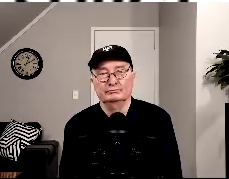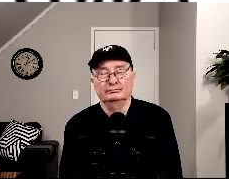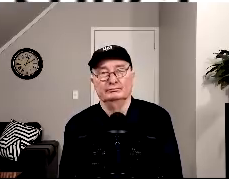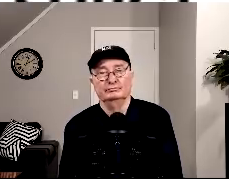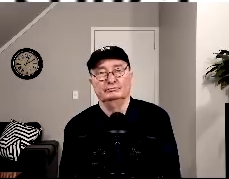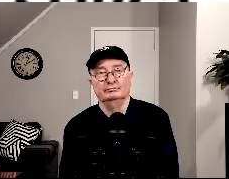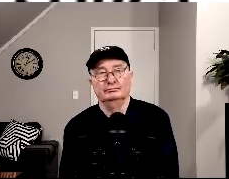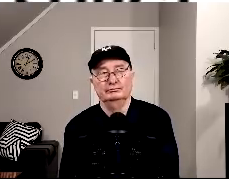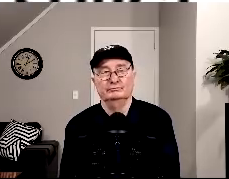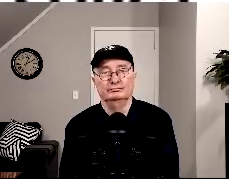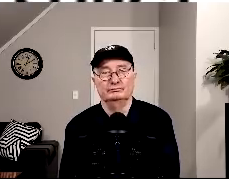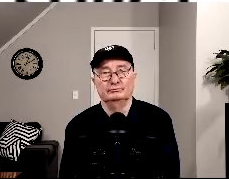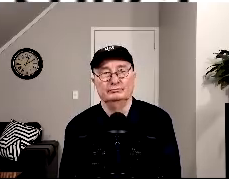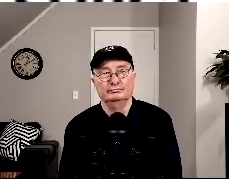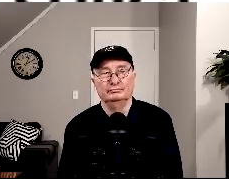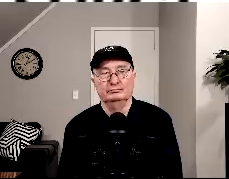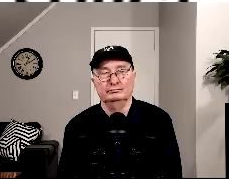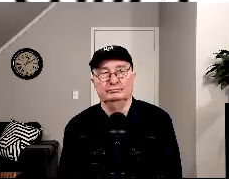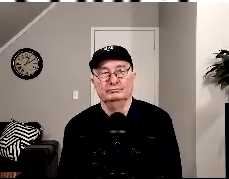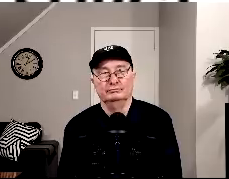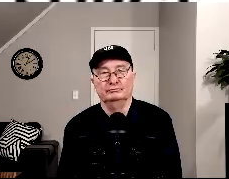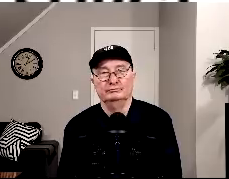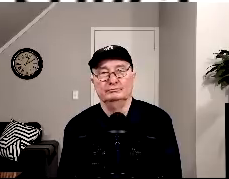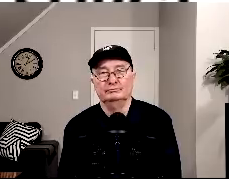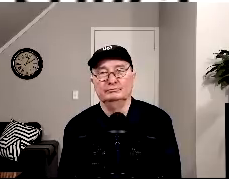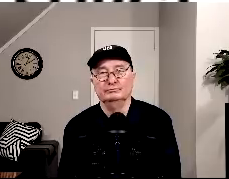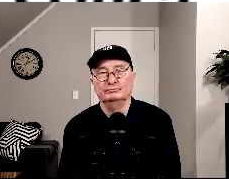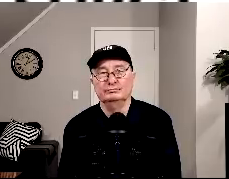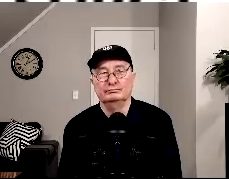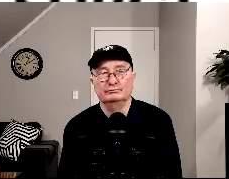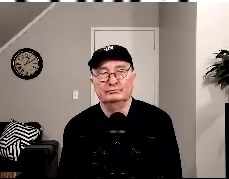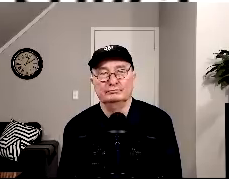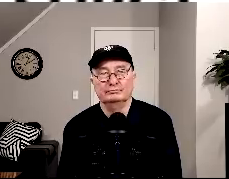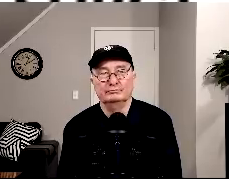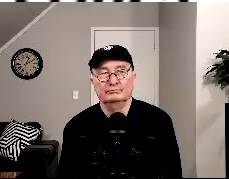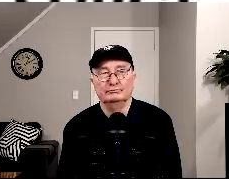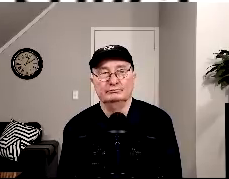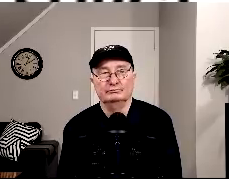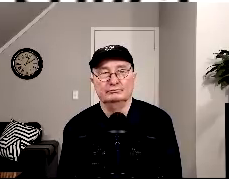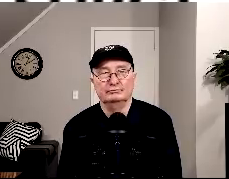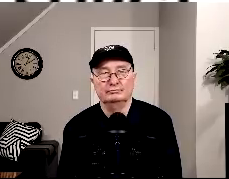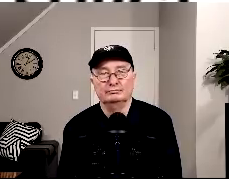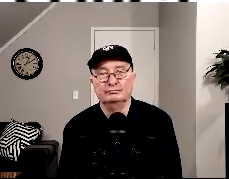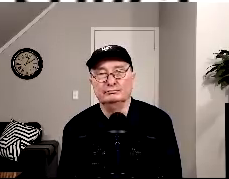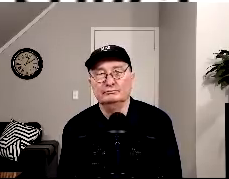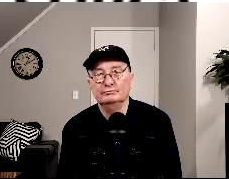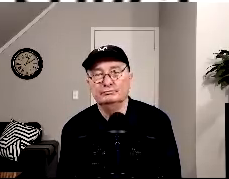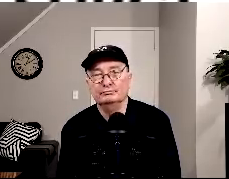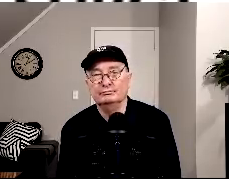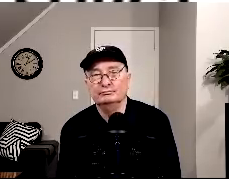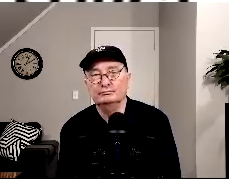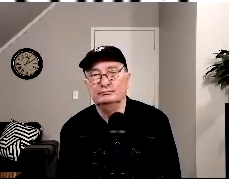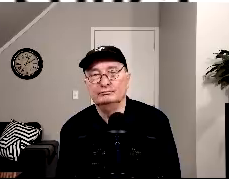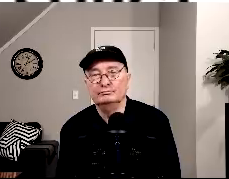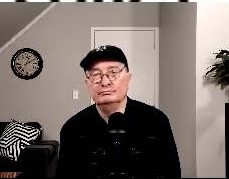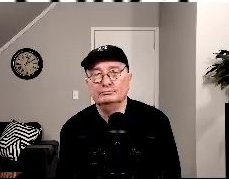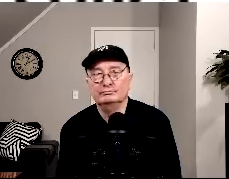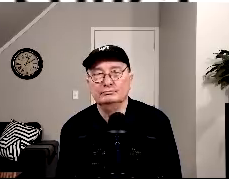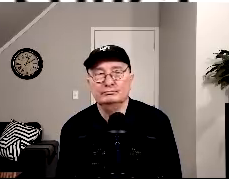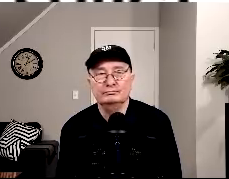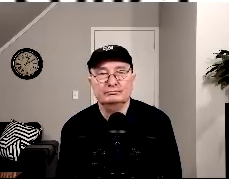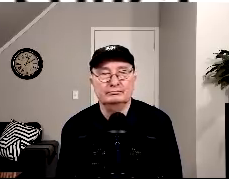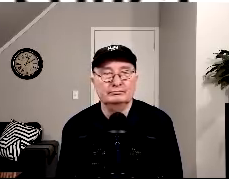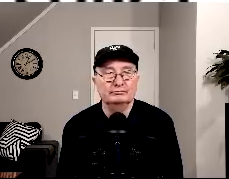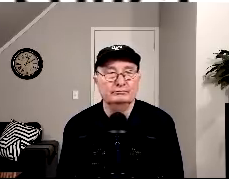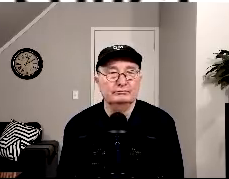great sympathy for the drug user who was treated harshly. But there's a difference between the drug user and the drug dealer.